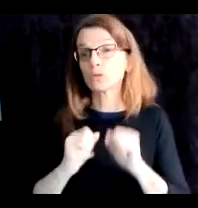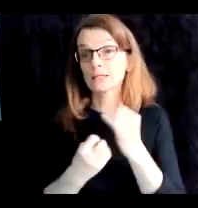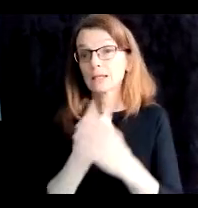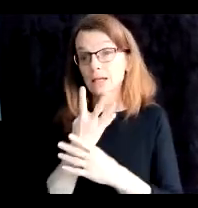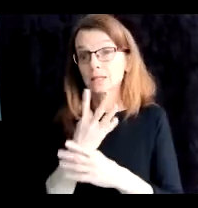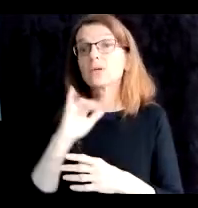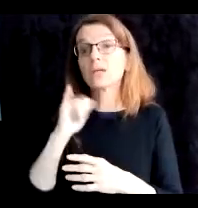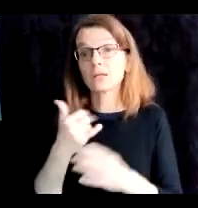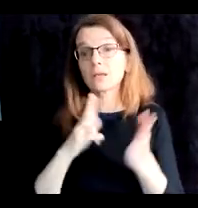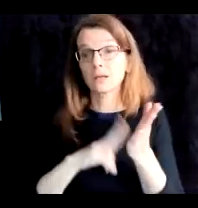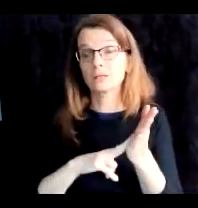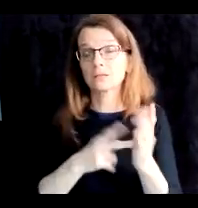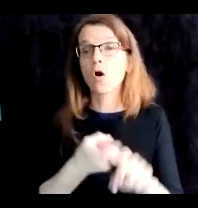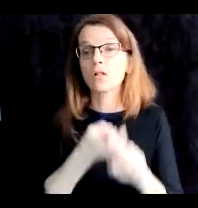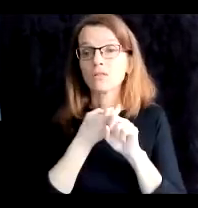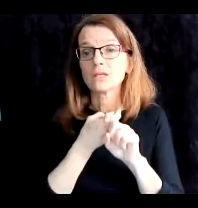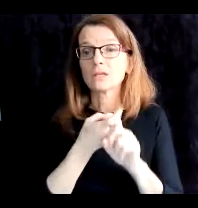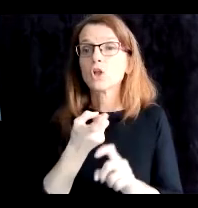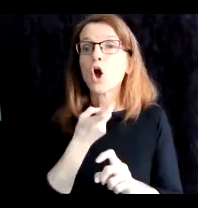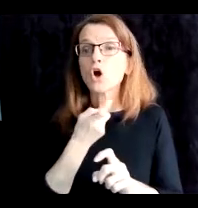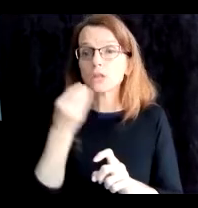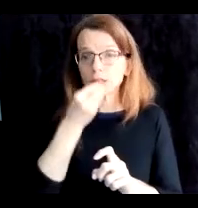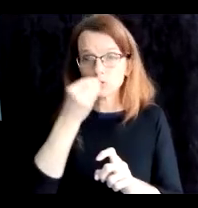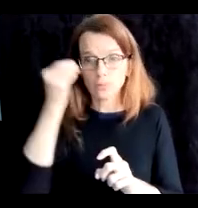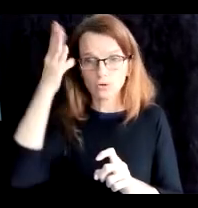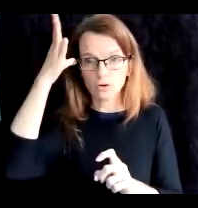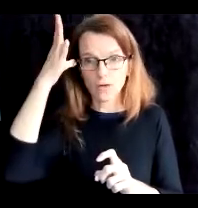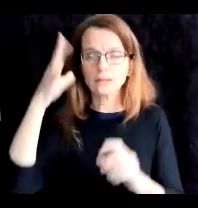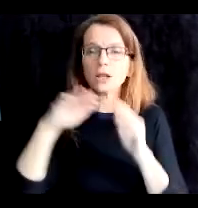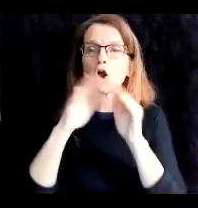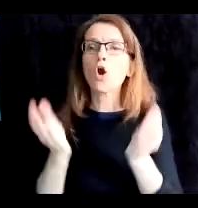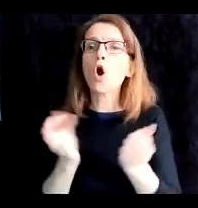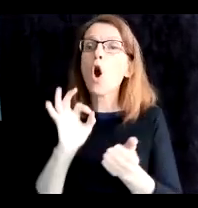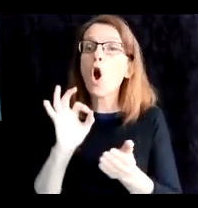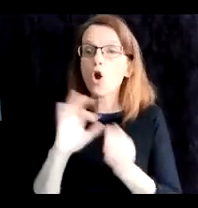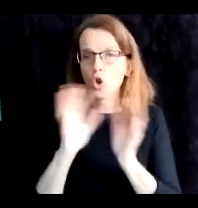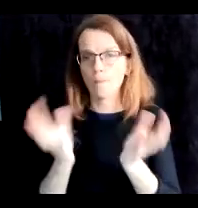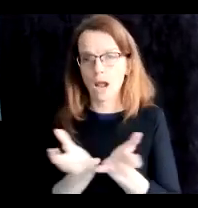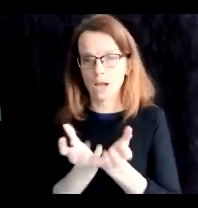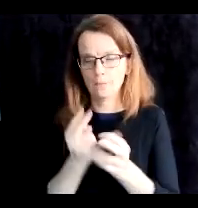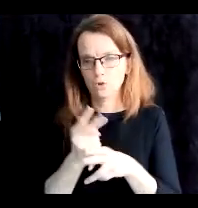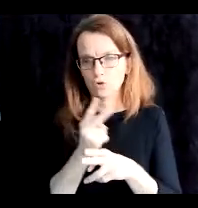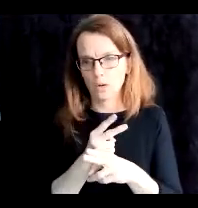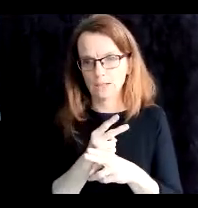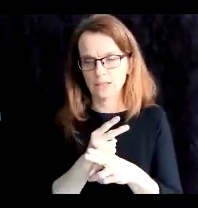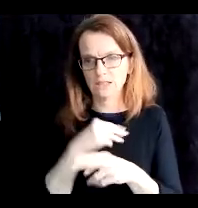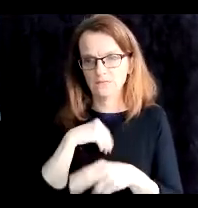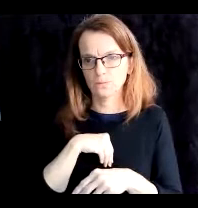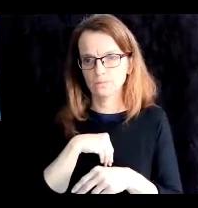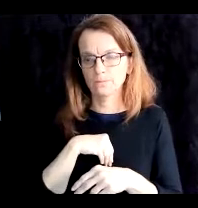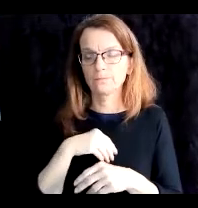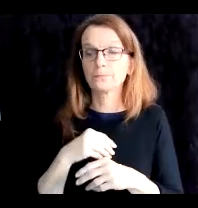citizenship and, of course, global citizenship, which comes now when we talk about financial development. I mentioned the global